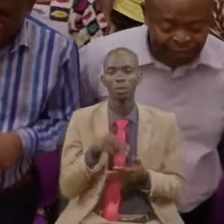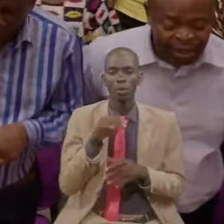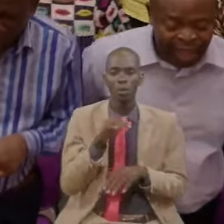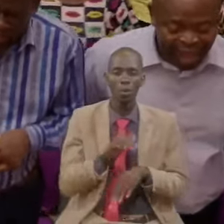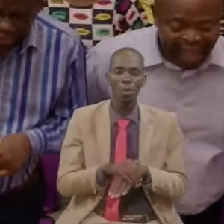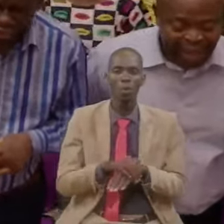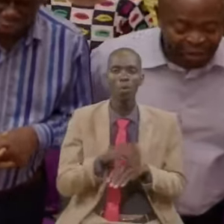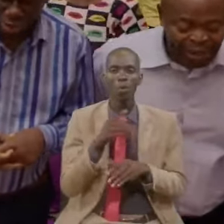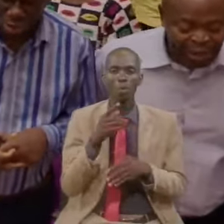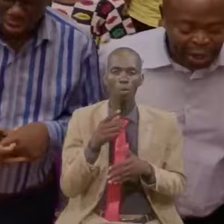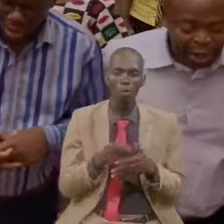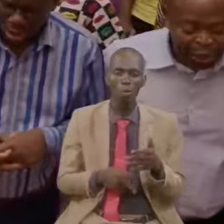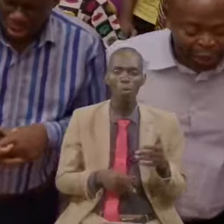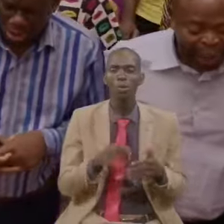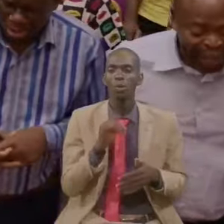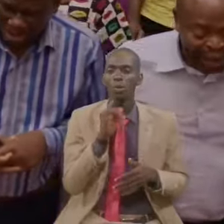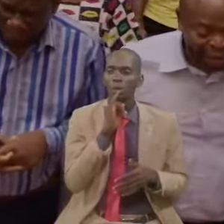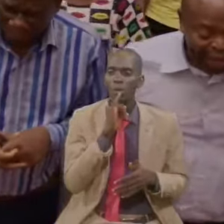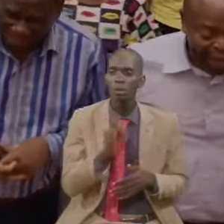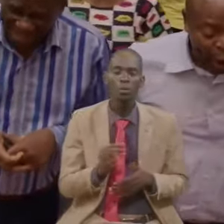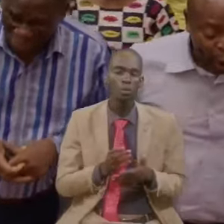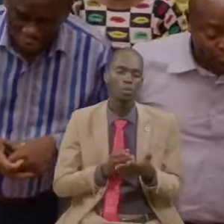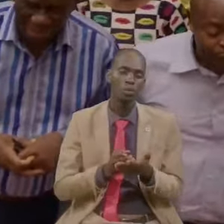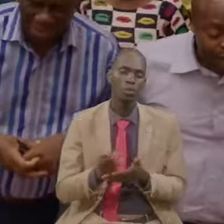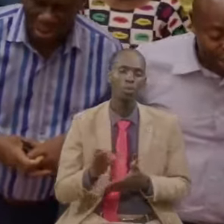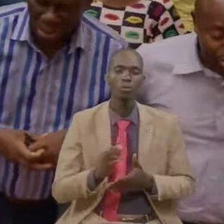what is truth.